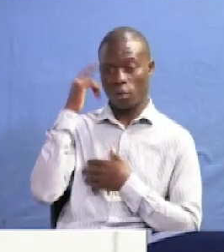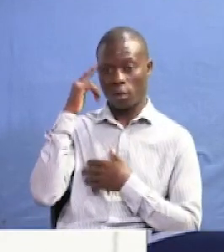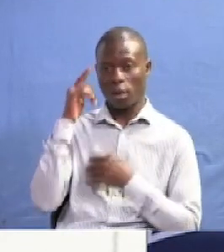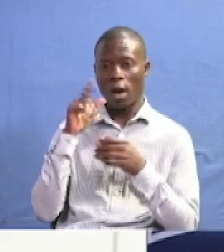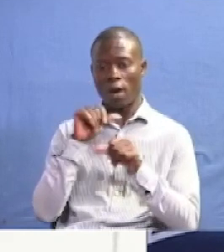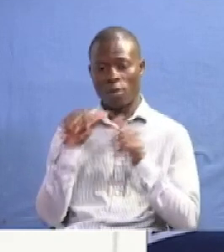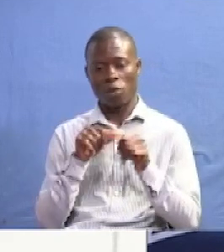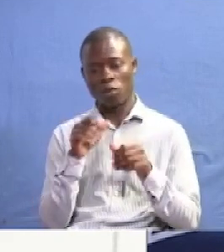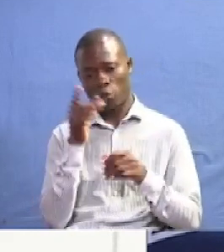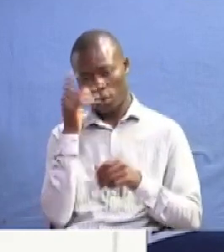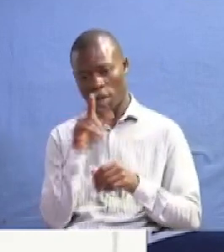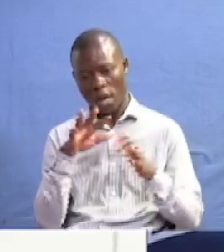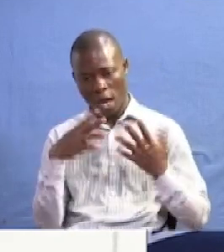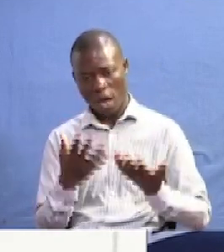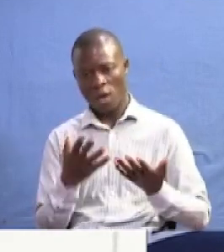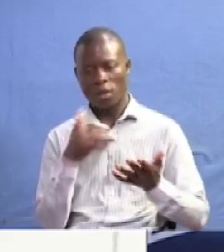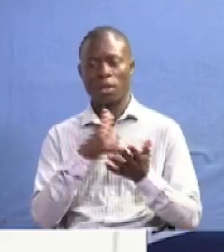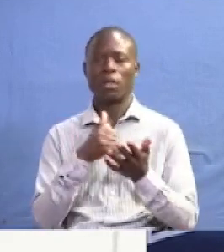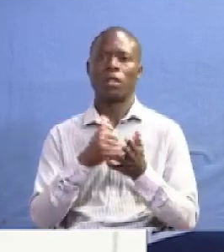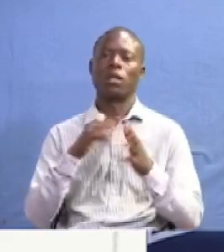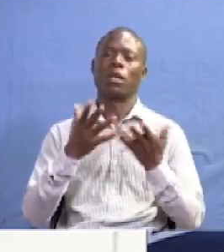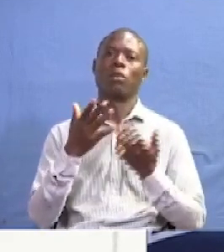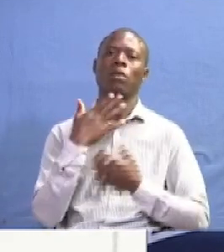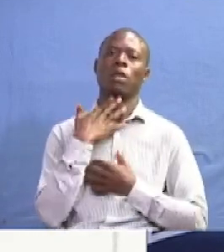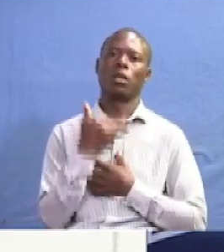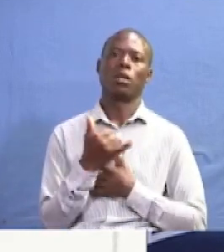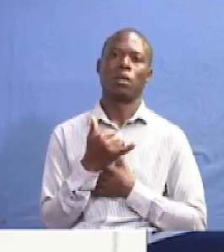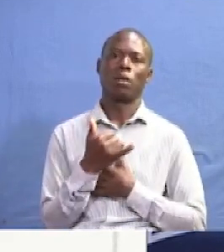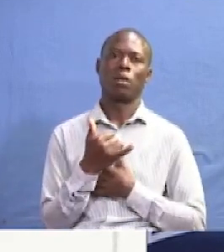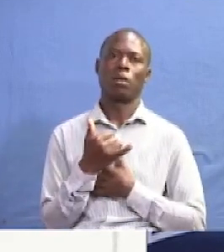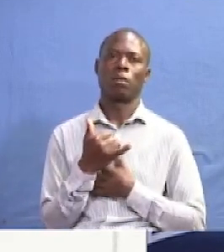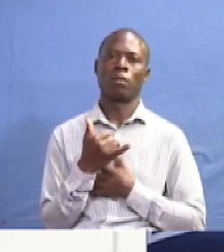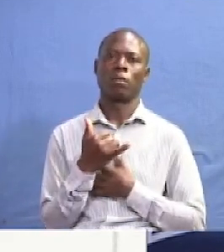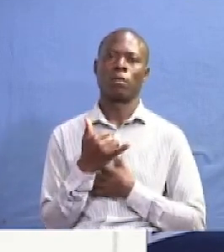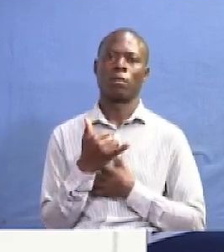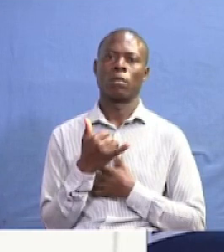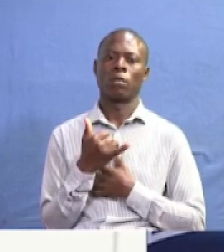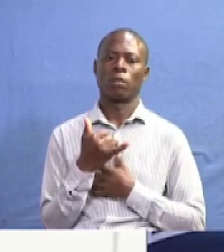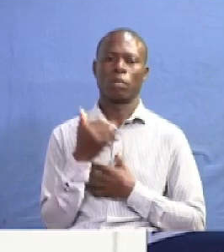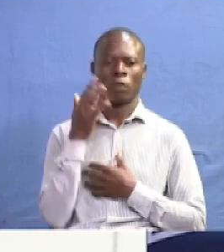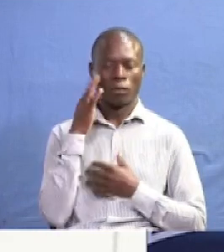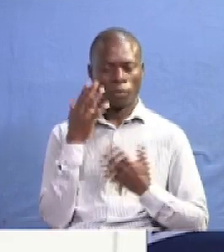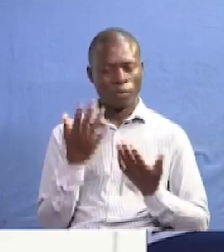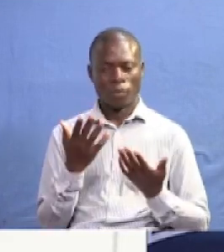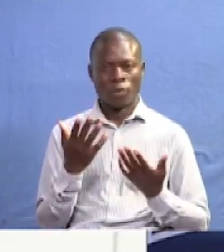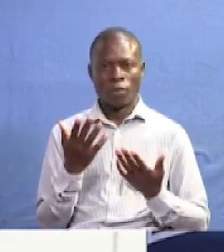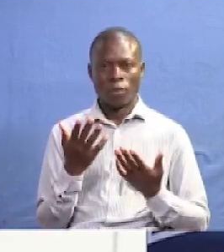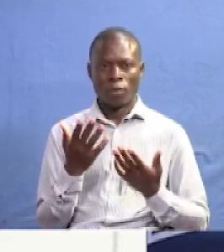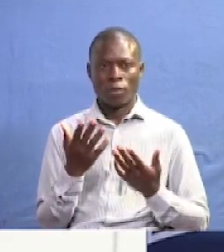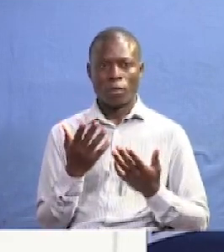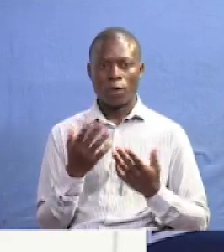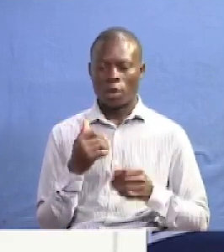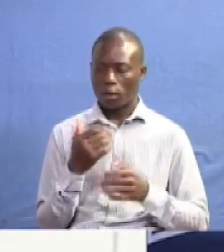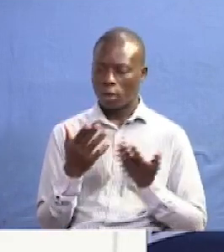what this is, how is it that we live. That was, we were in the